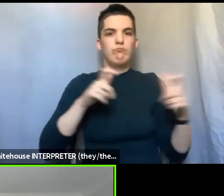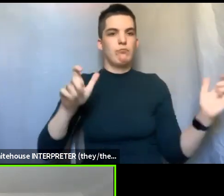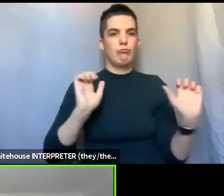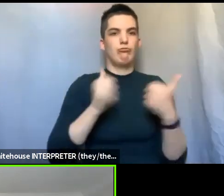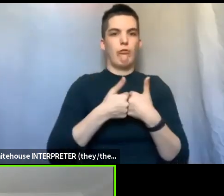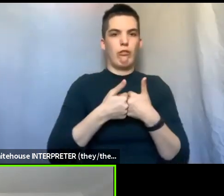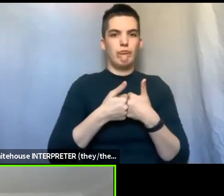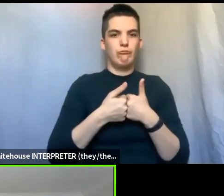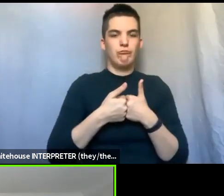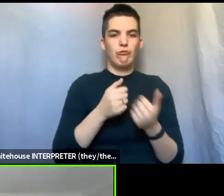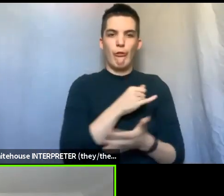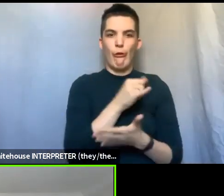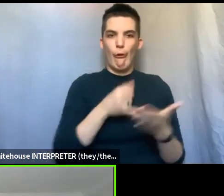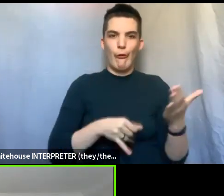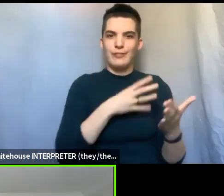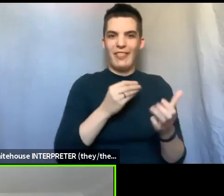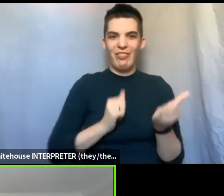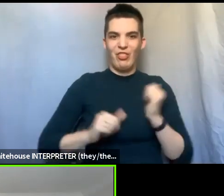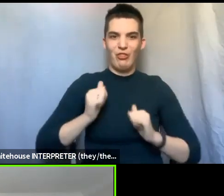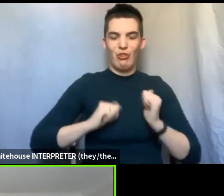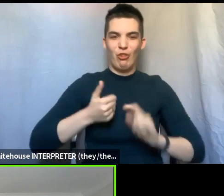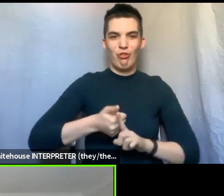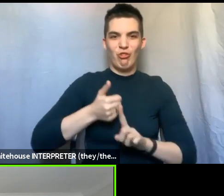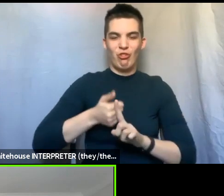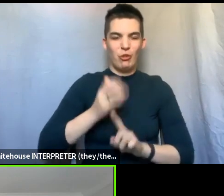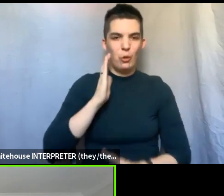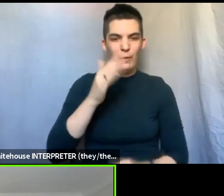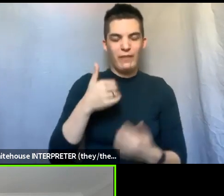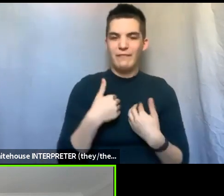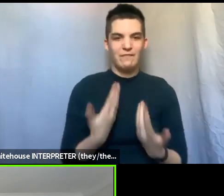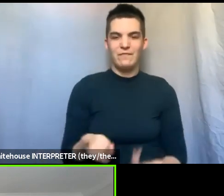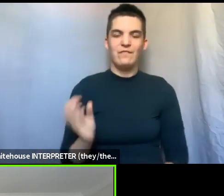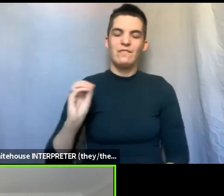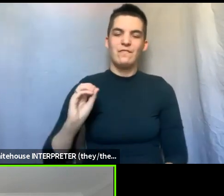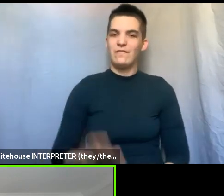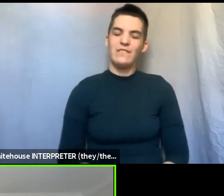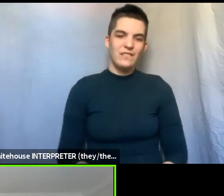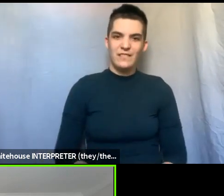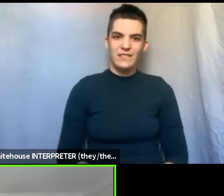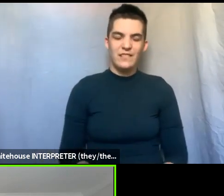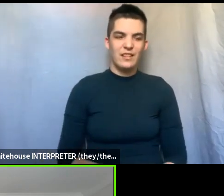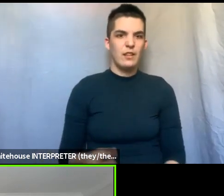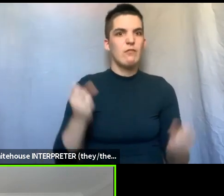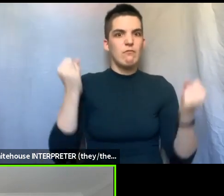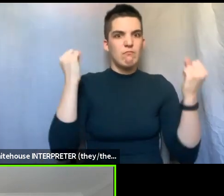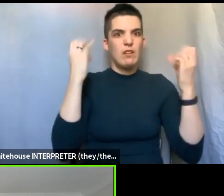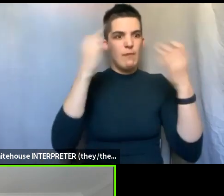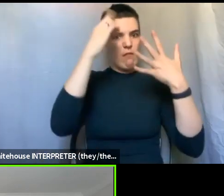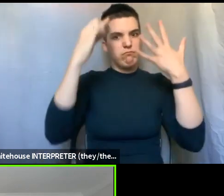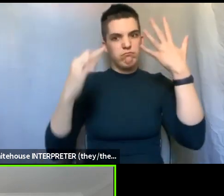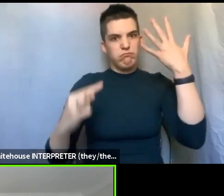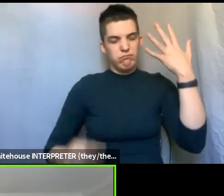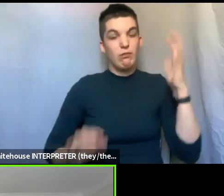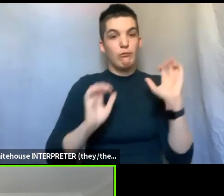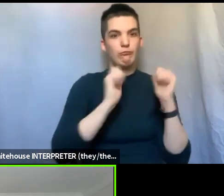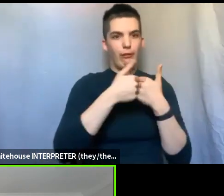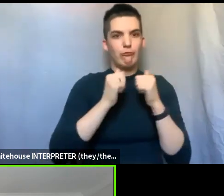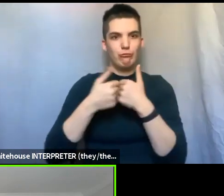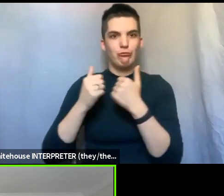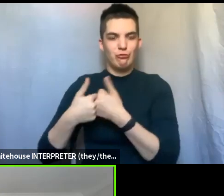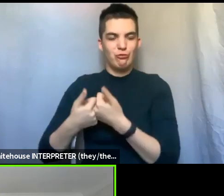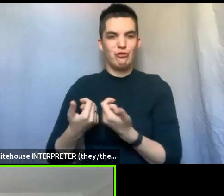arts and theater in particular will have. There have been challenges past, speaking as